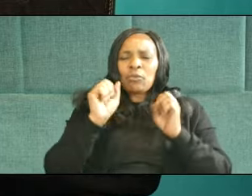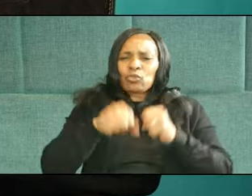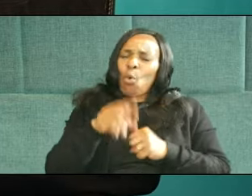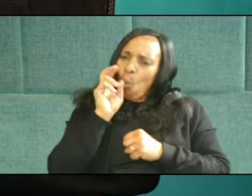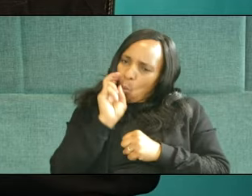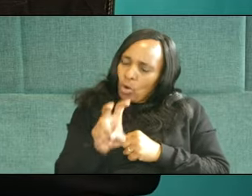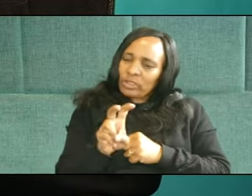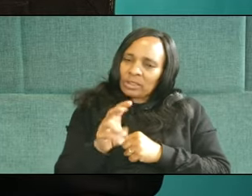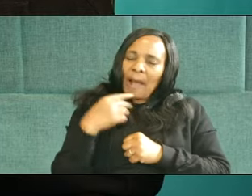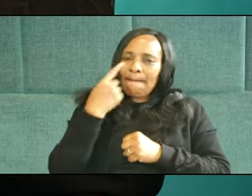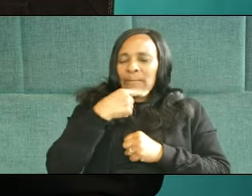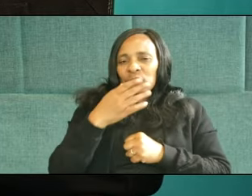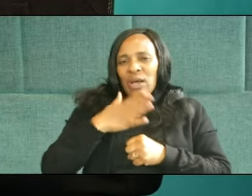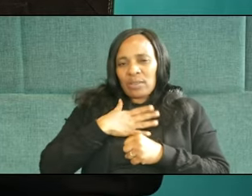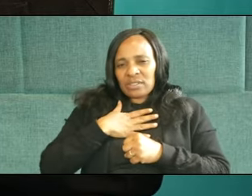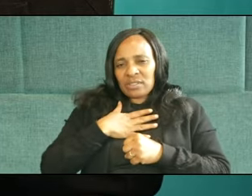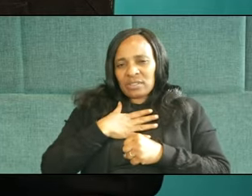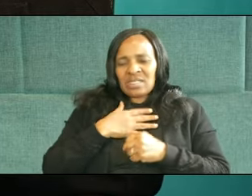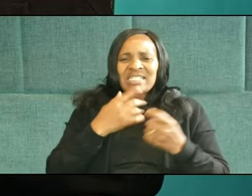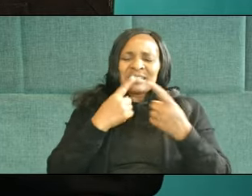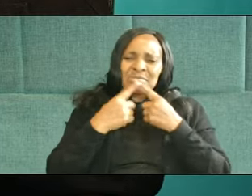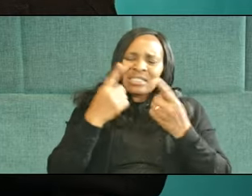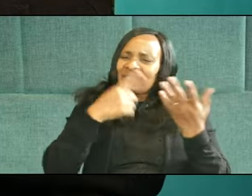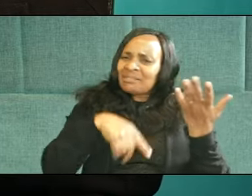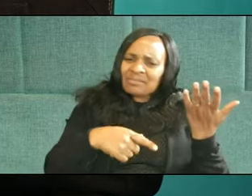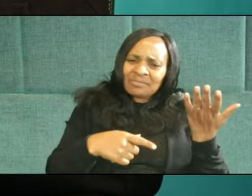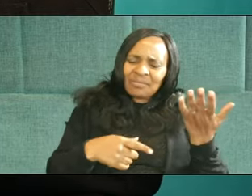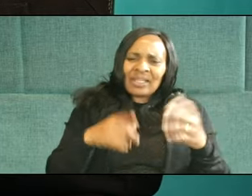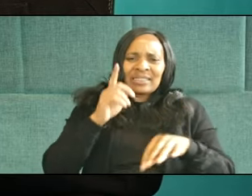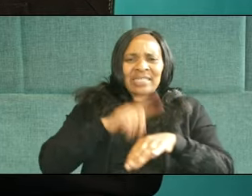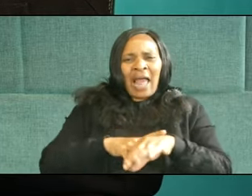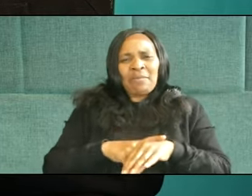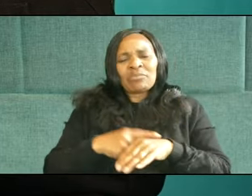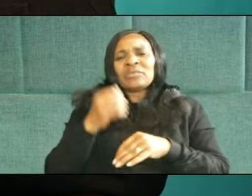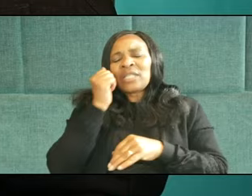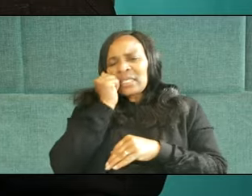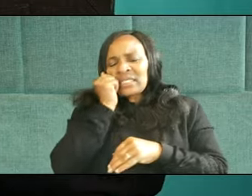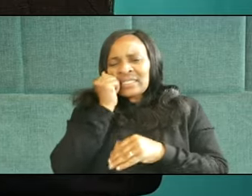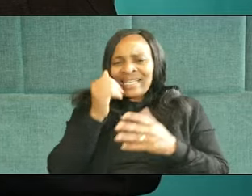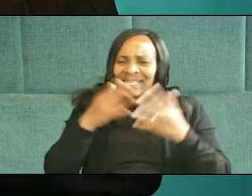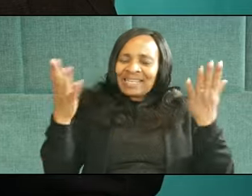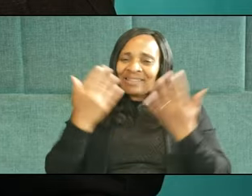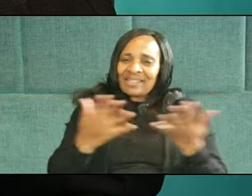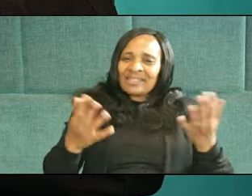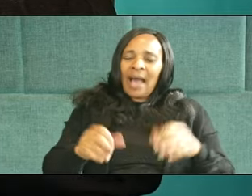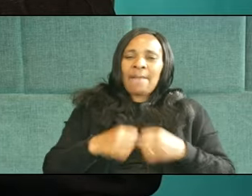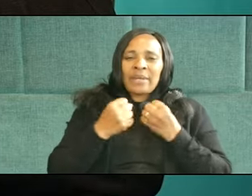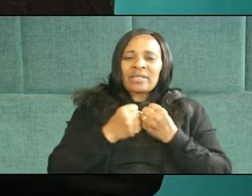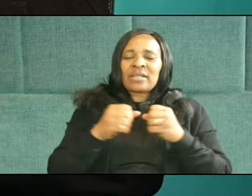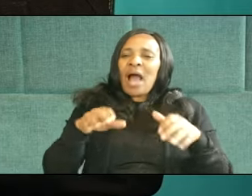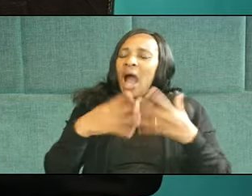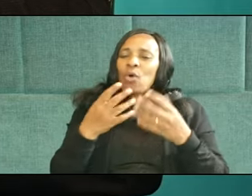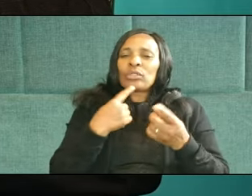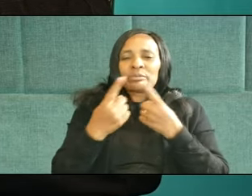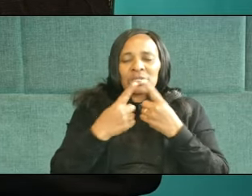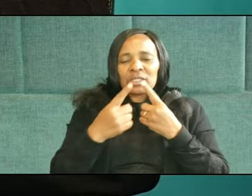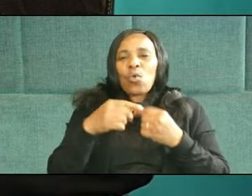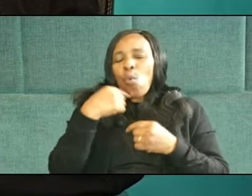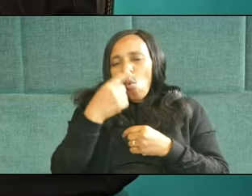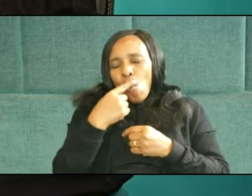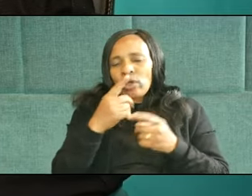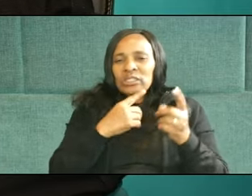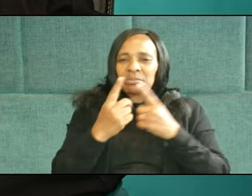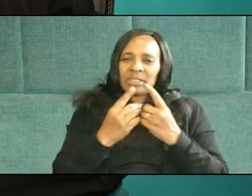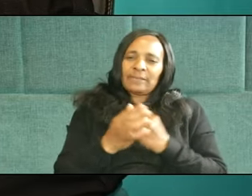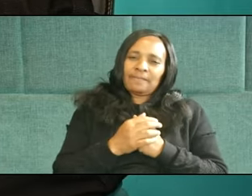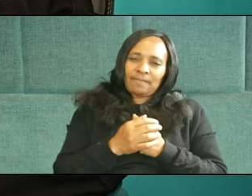mouths. What do we speak about in times of sadness or in times when great things have happened? We should watch how we speak and who we speak it to.